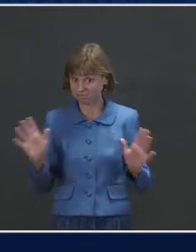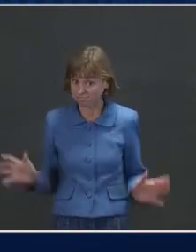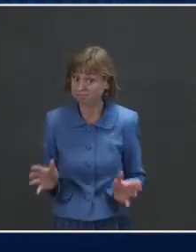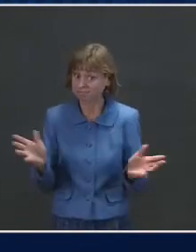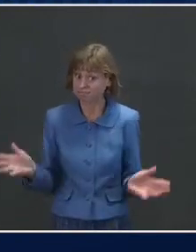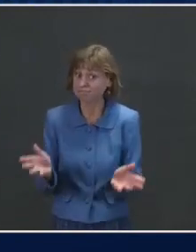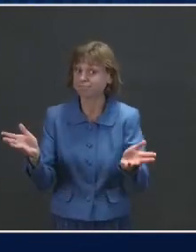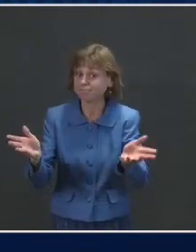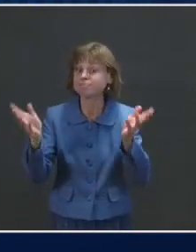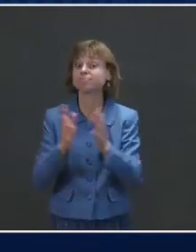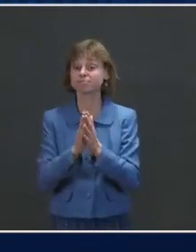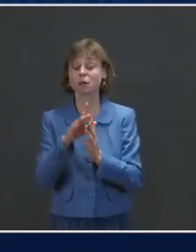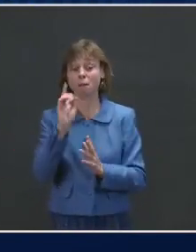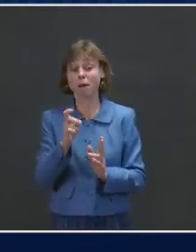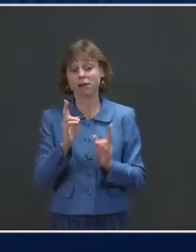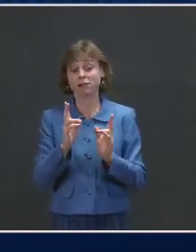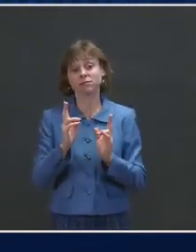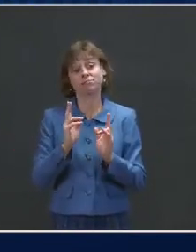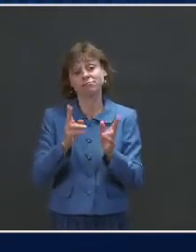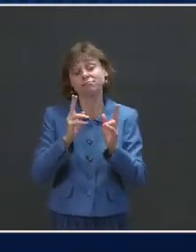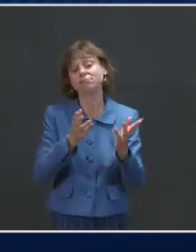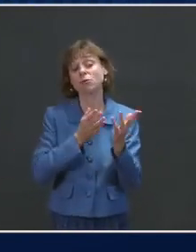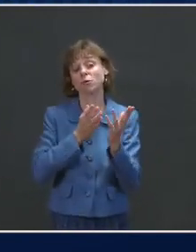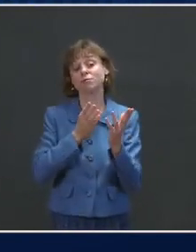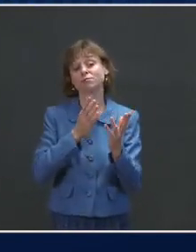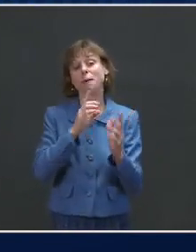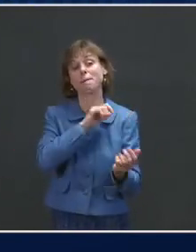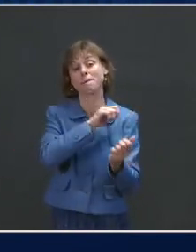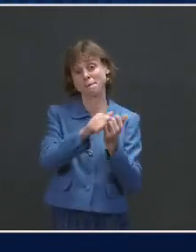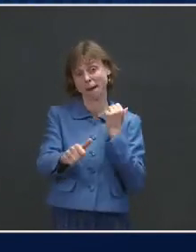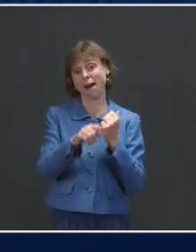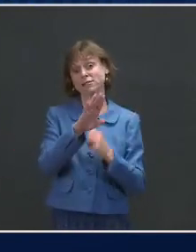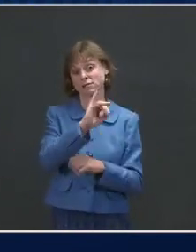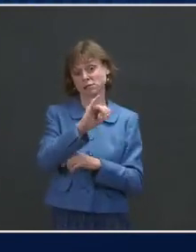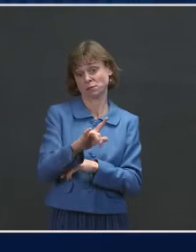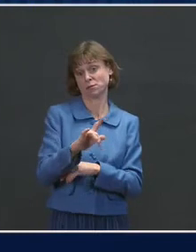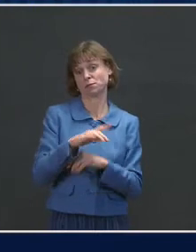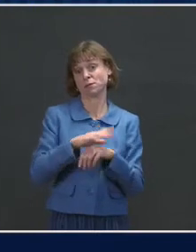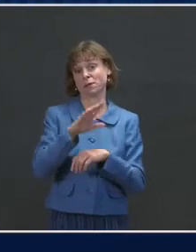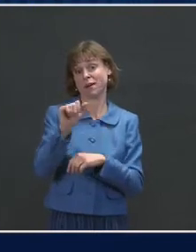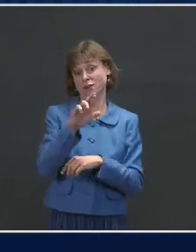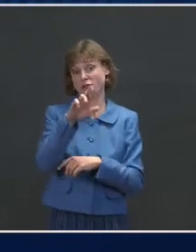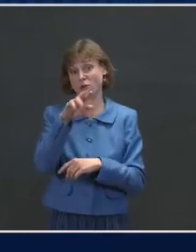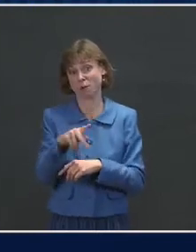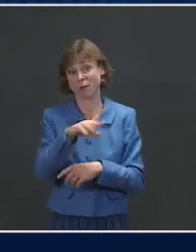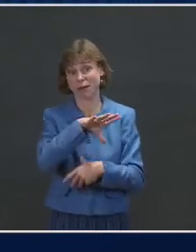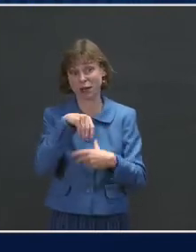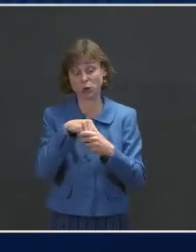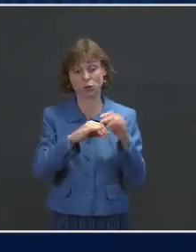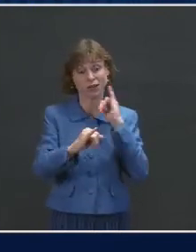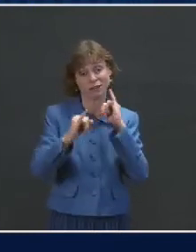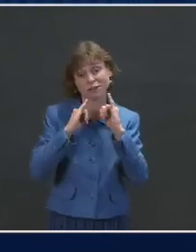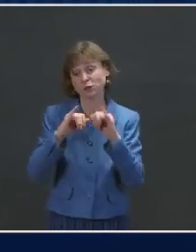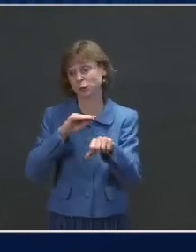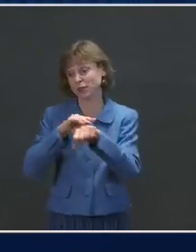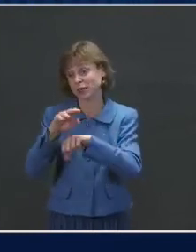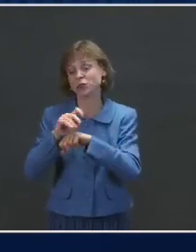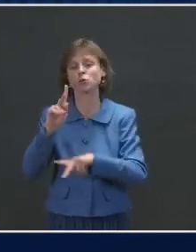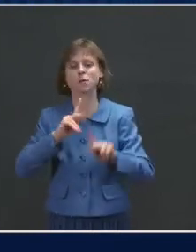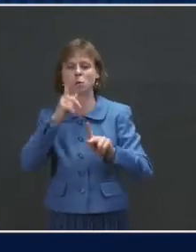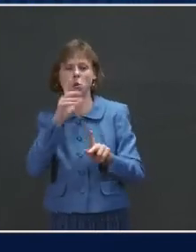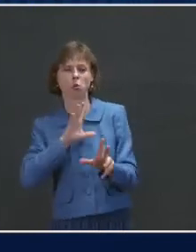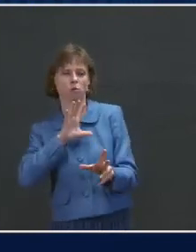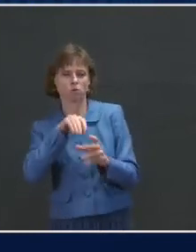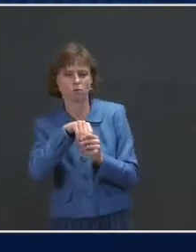through national and local TV and radio interviews, engagement with hundreds of mayors and county elected officials, consultations with stakeholders across the